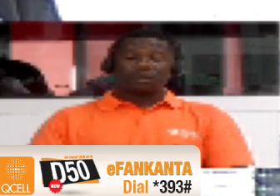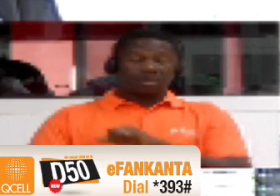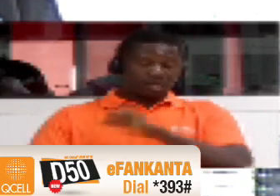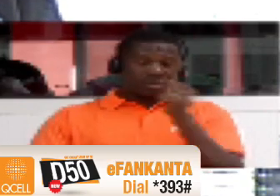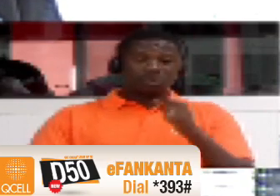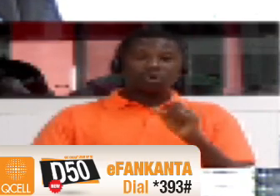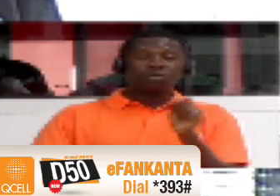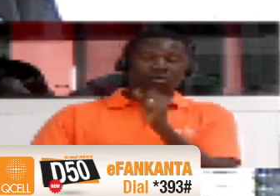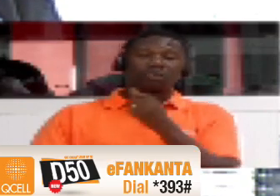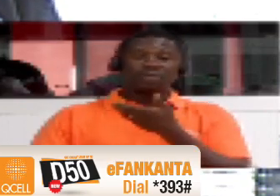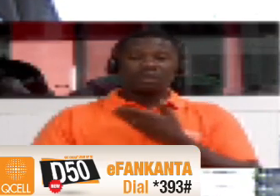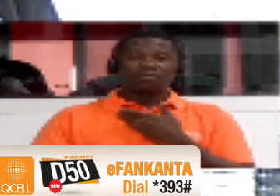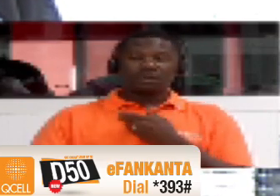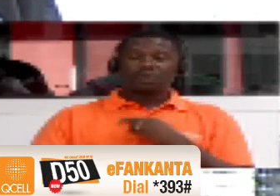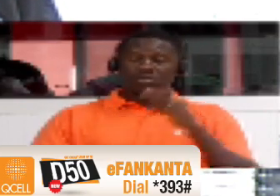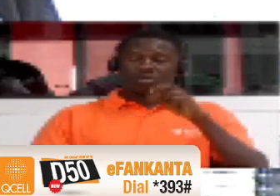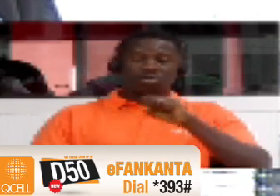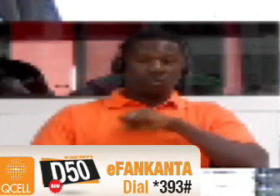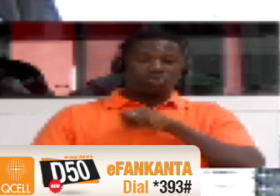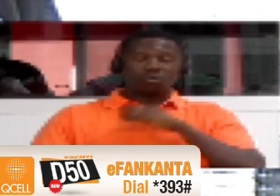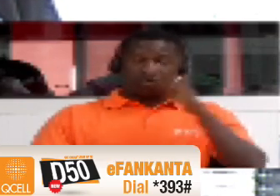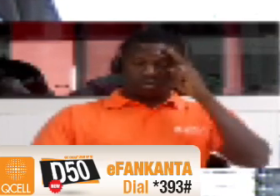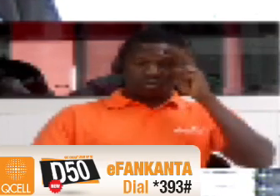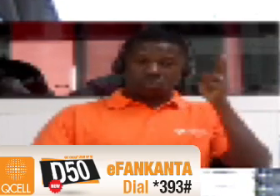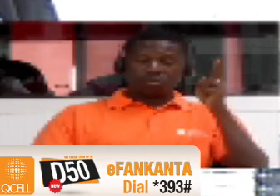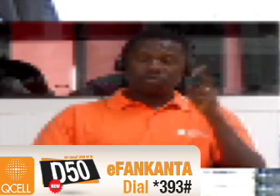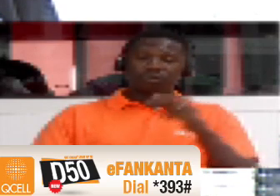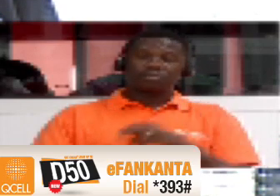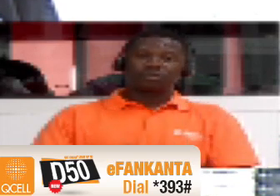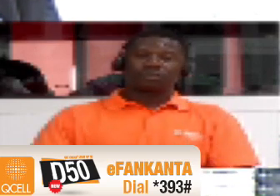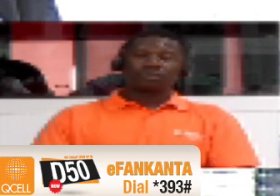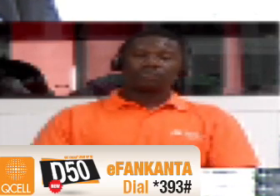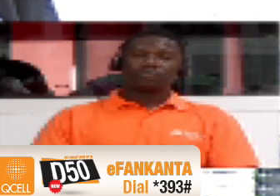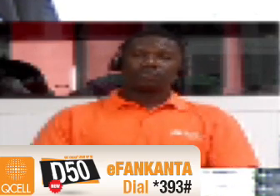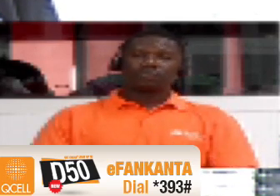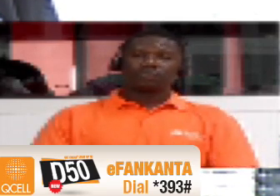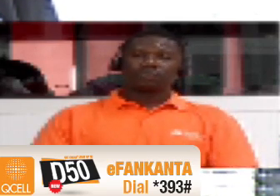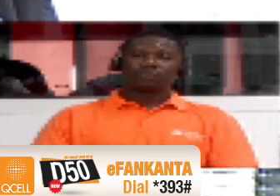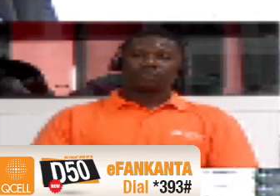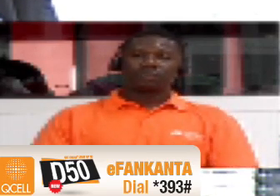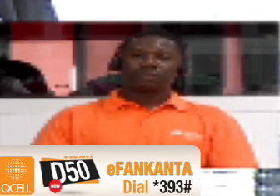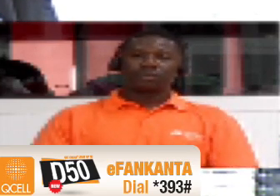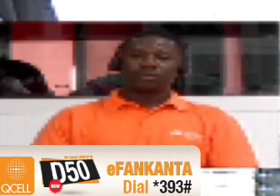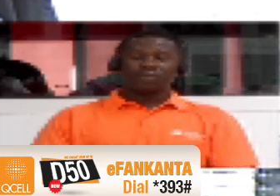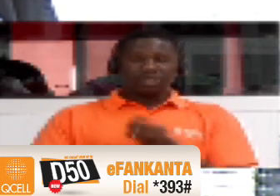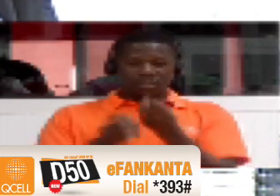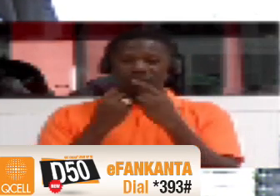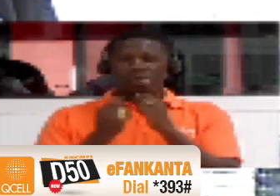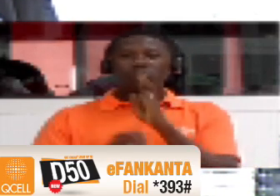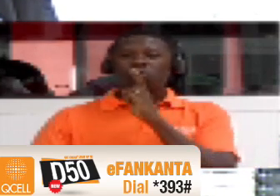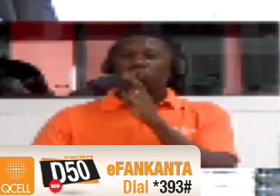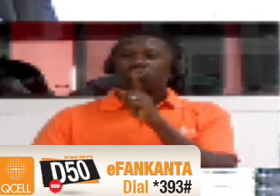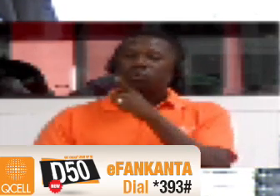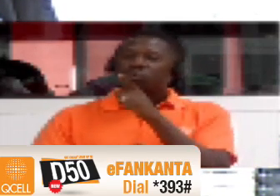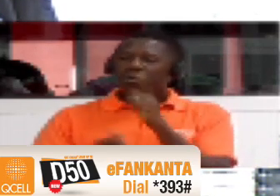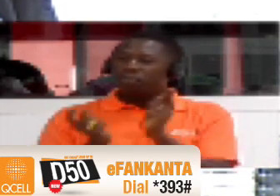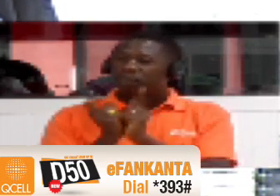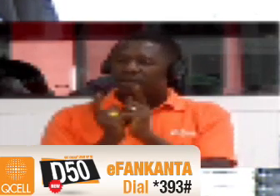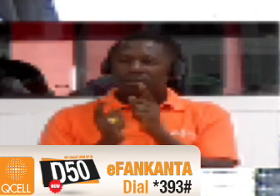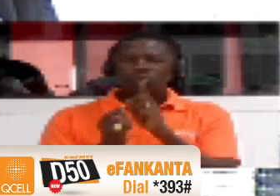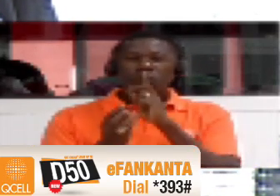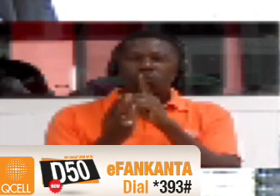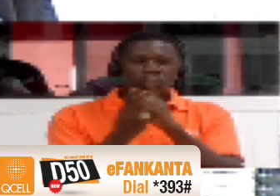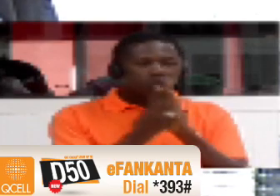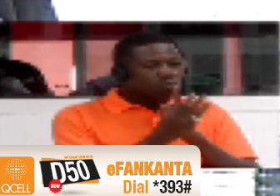others were in their respective homes. Can you tell us who you met there on that day? Akoy sa fono nye